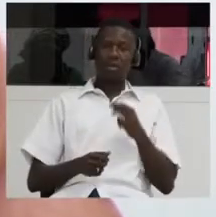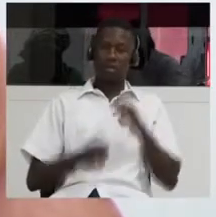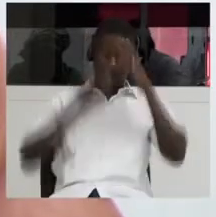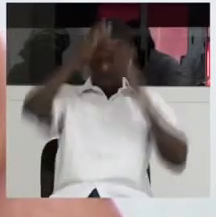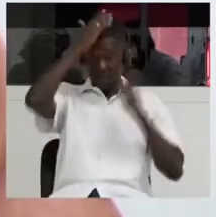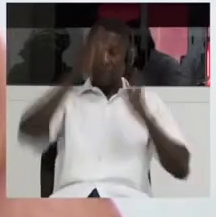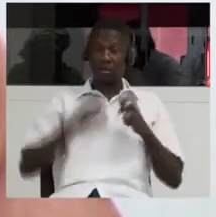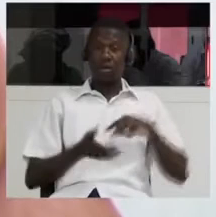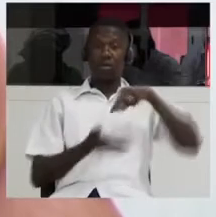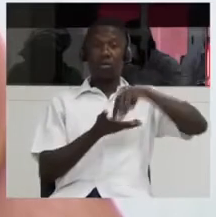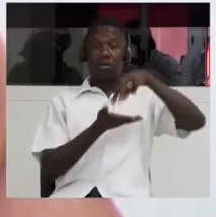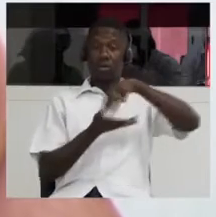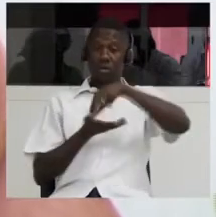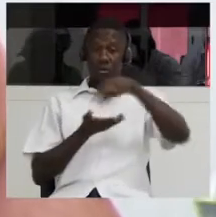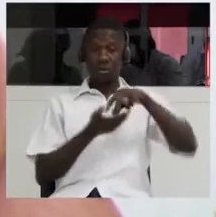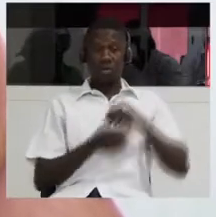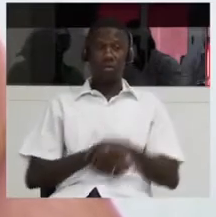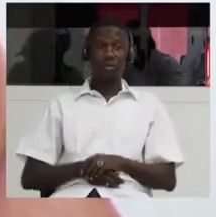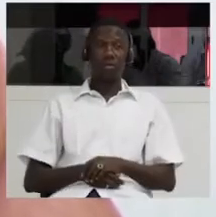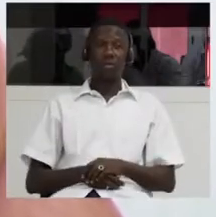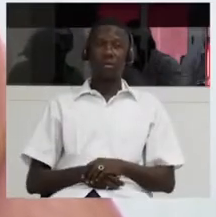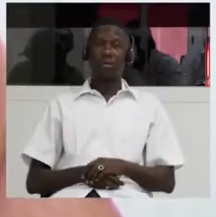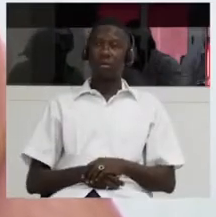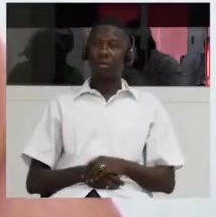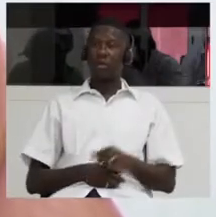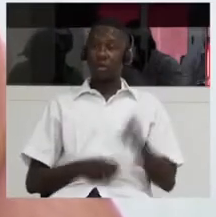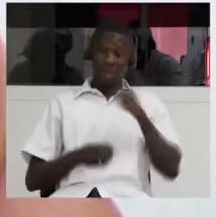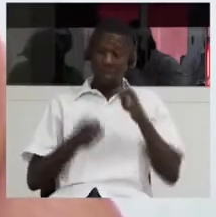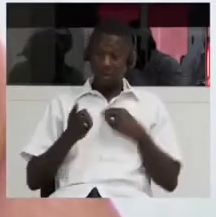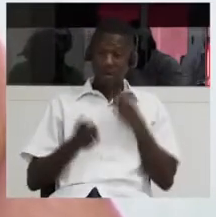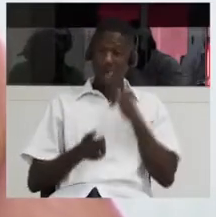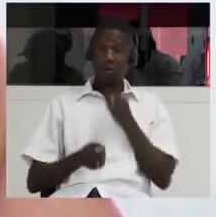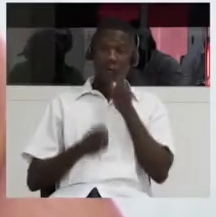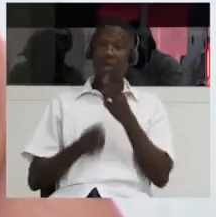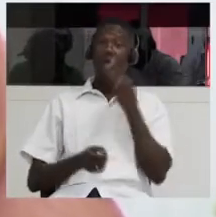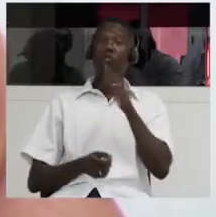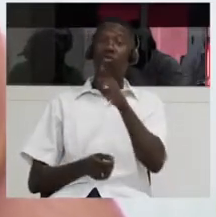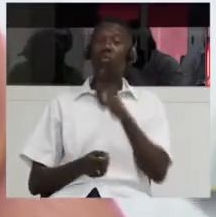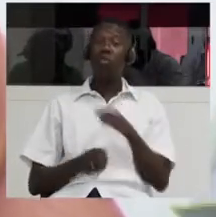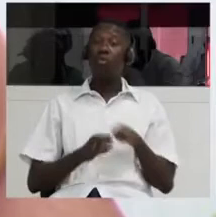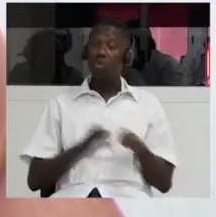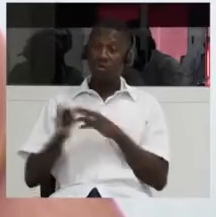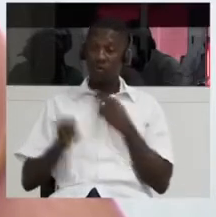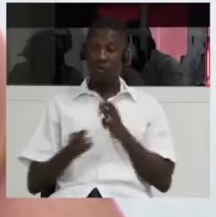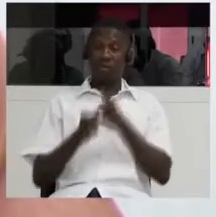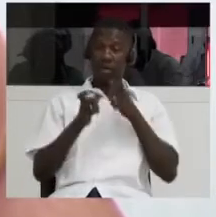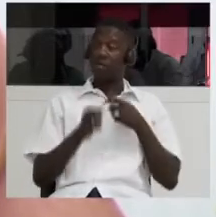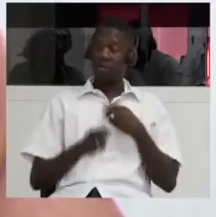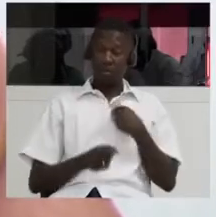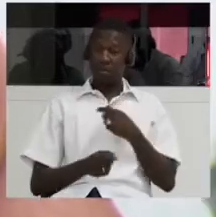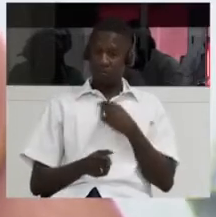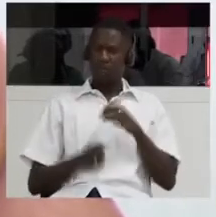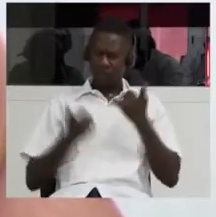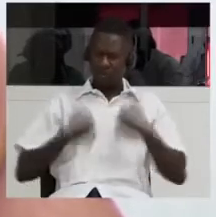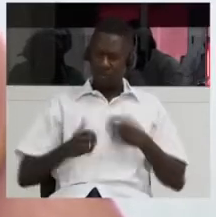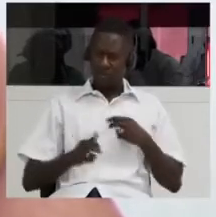were threatening us. If you move, we fire. I said, fire. If you fail, I fire. So they were